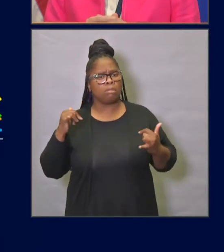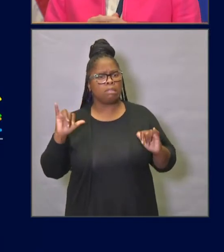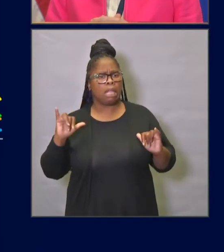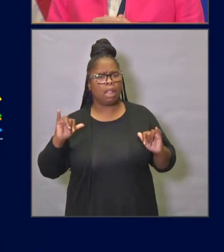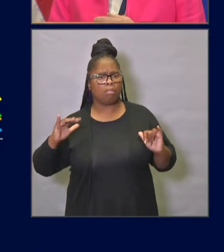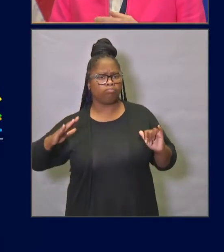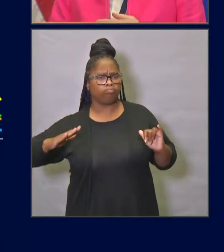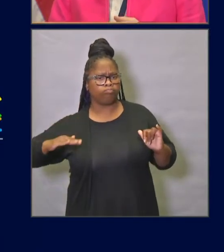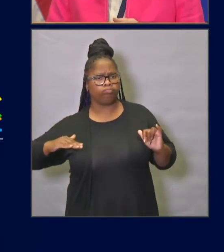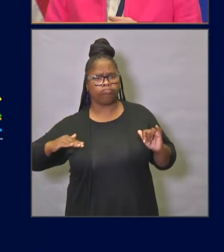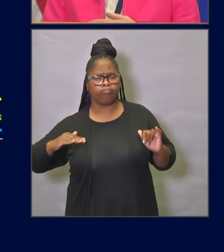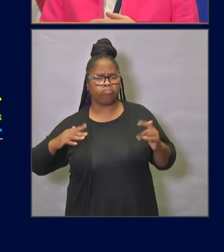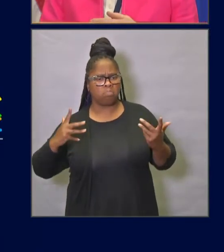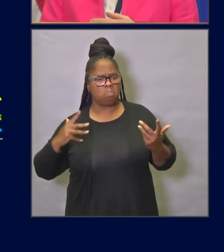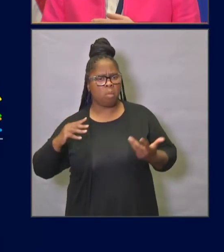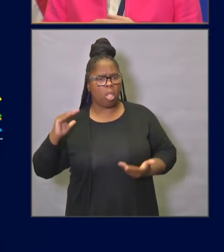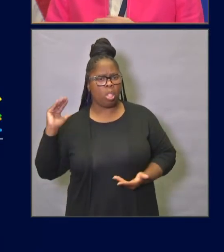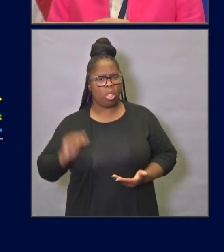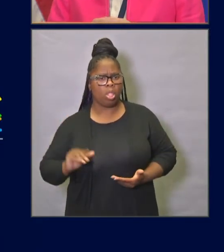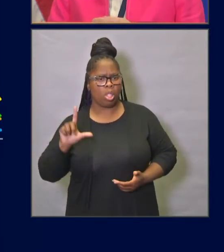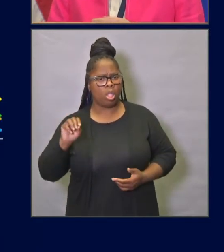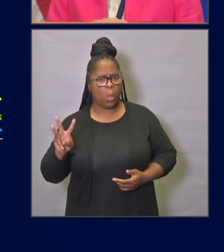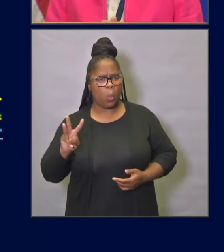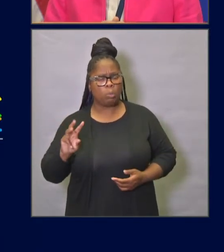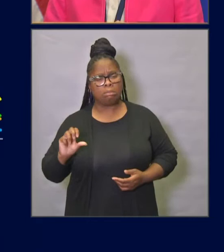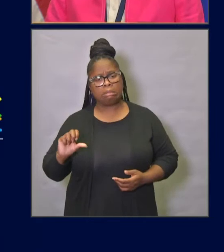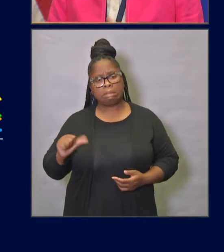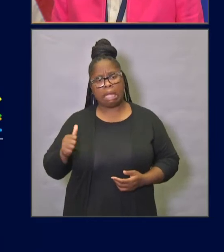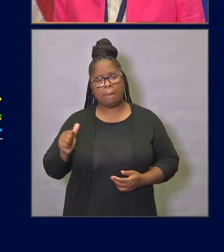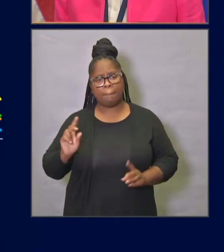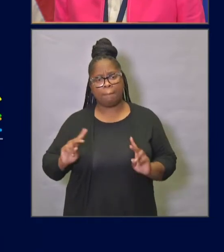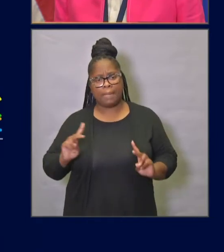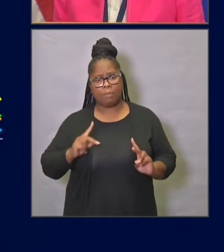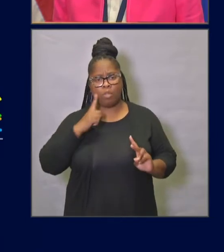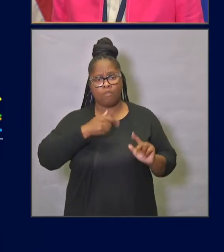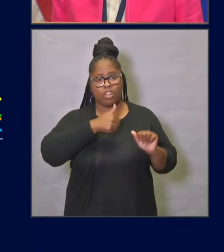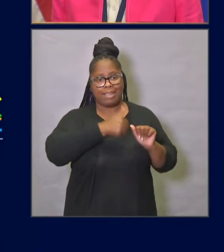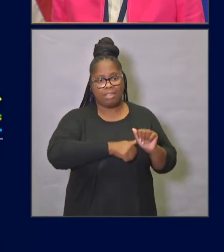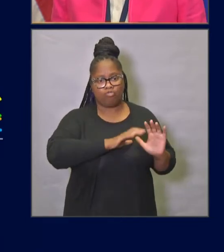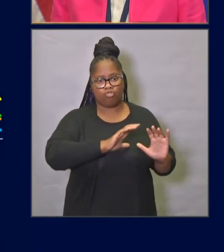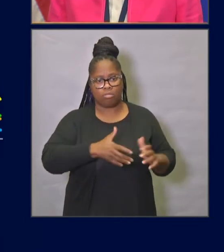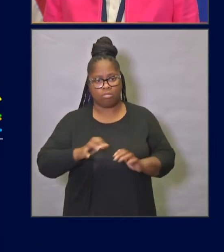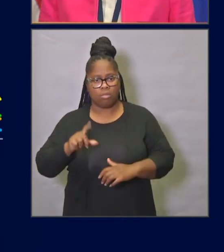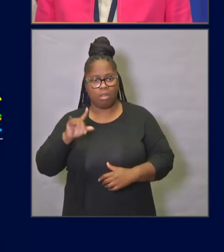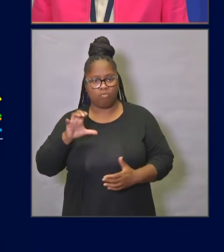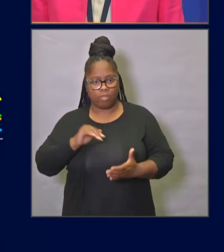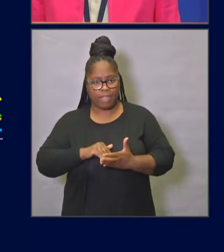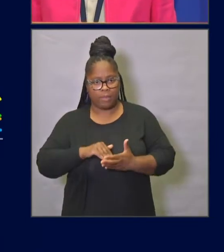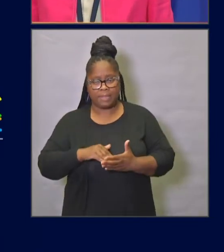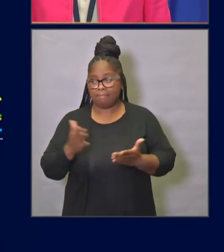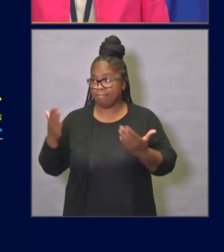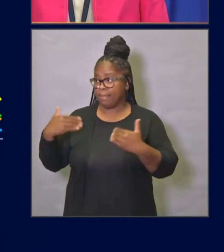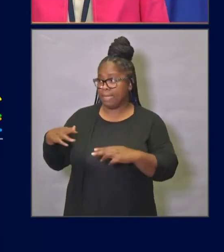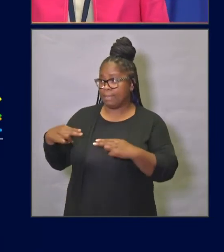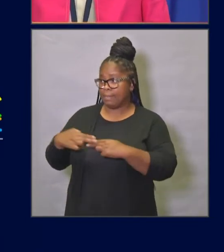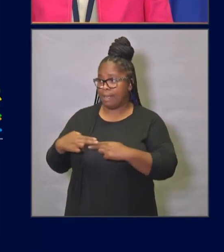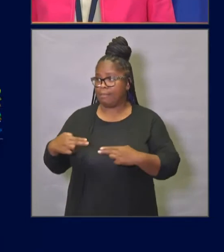continues to be our lowest rate at about 10 cases per 100,000 people. The next slide, please.